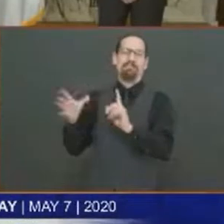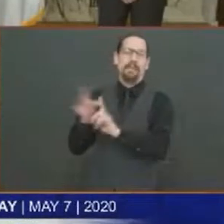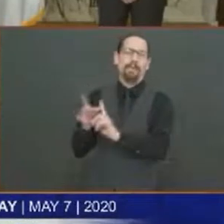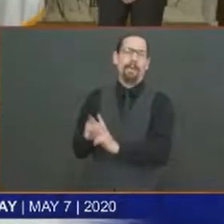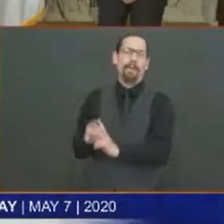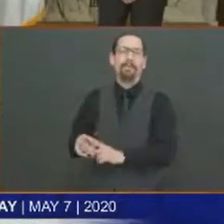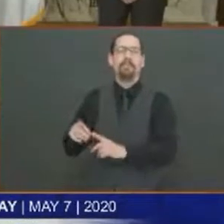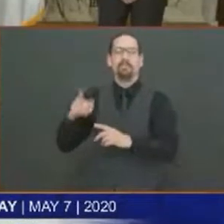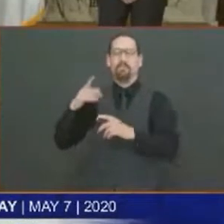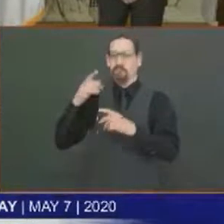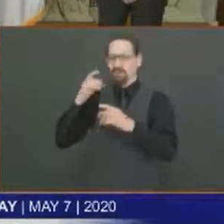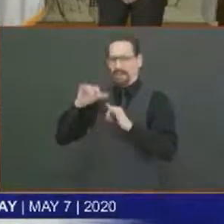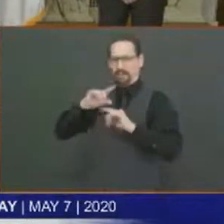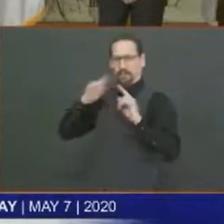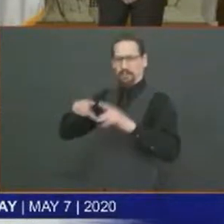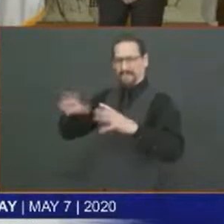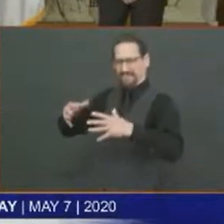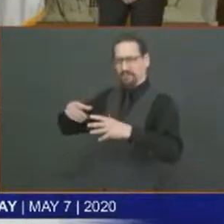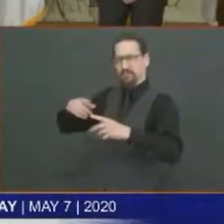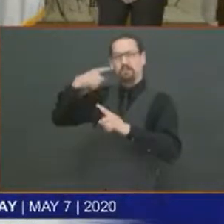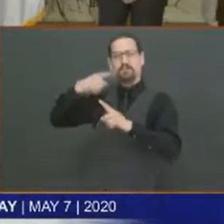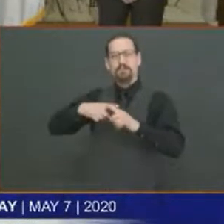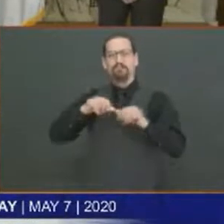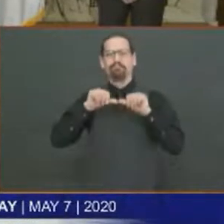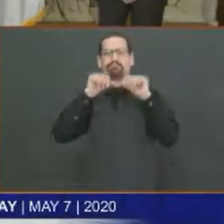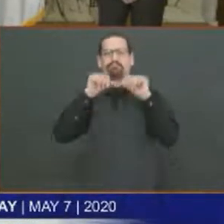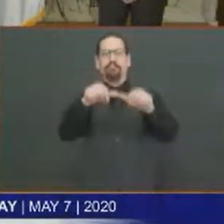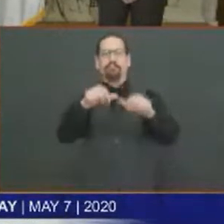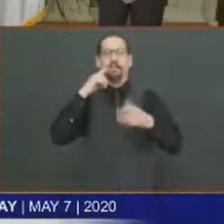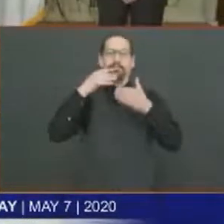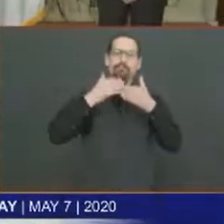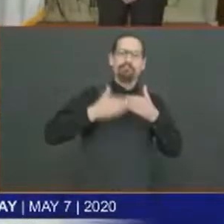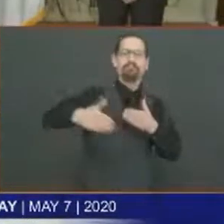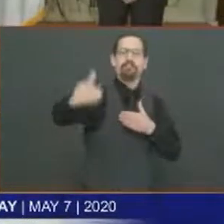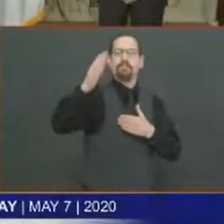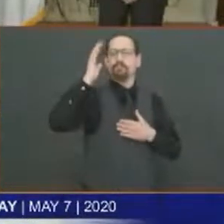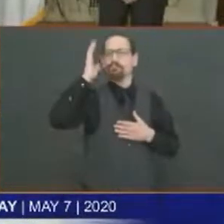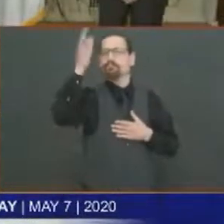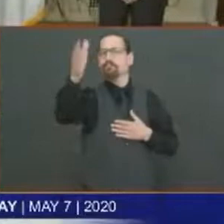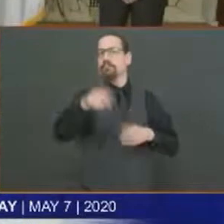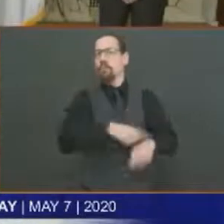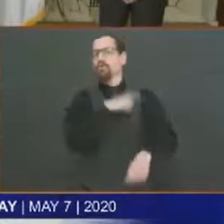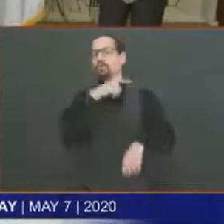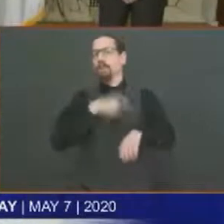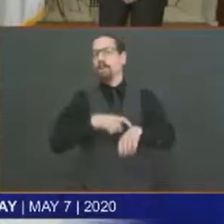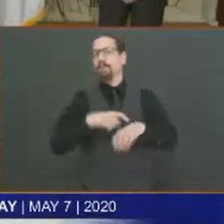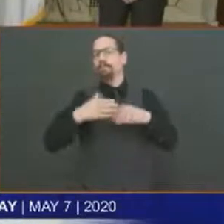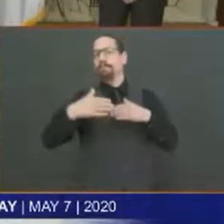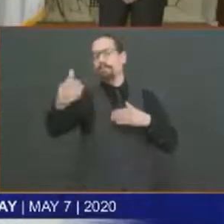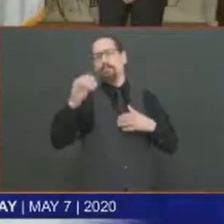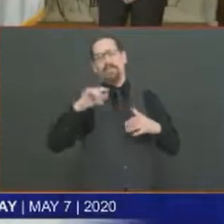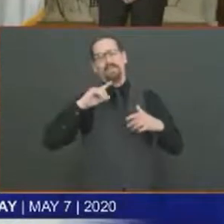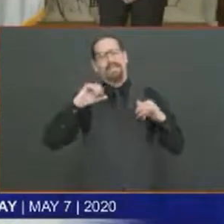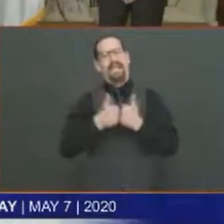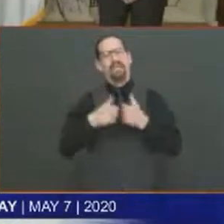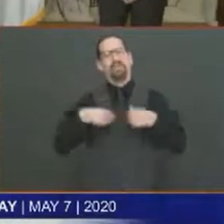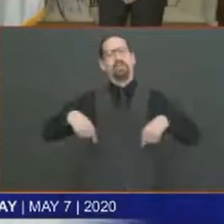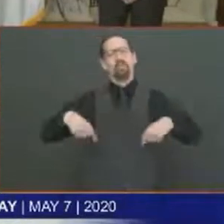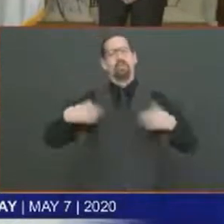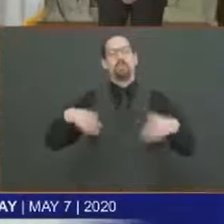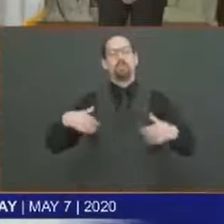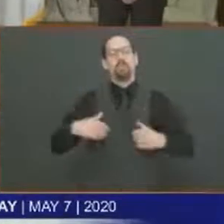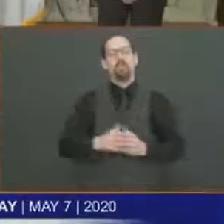a system-wide response and helps address this ongoing challenge. Our last question today is from